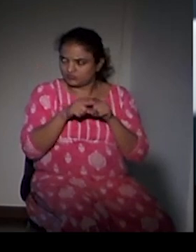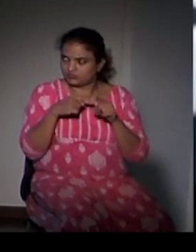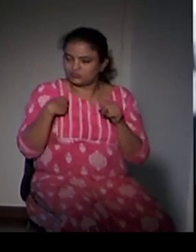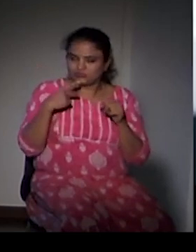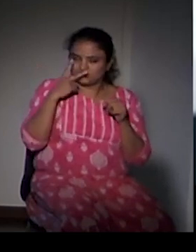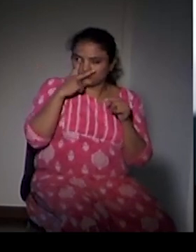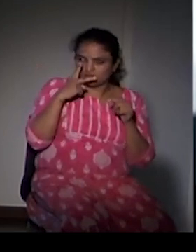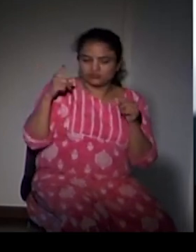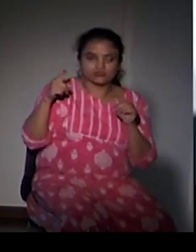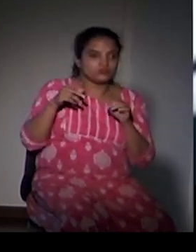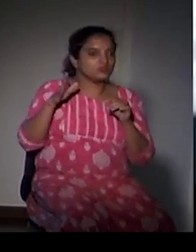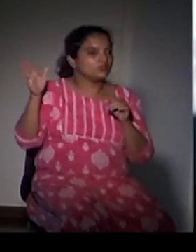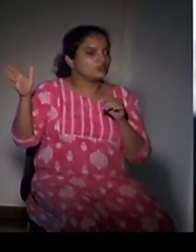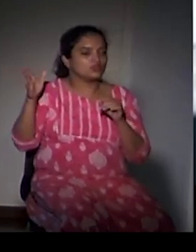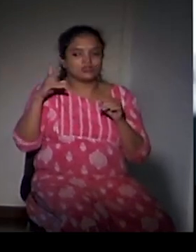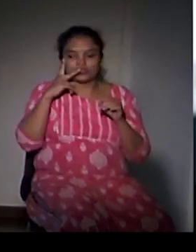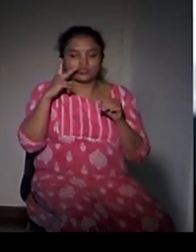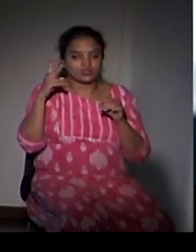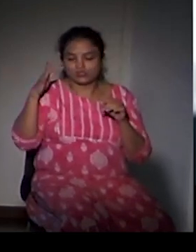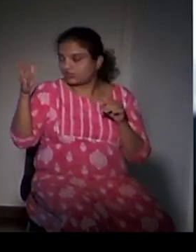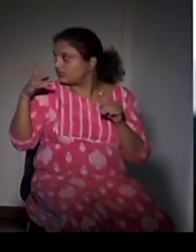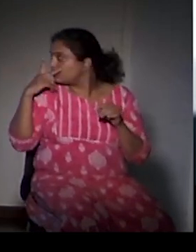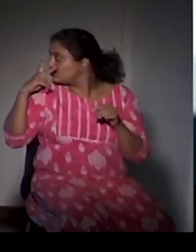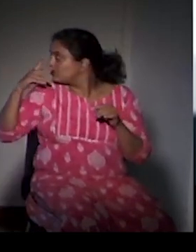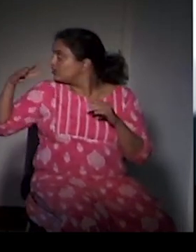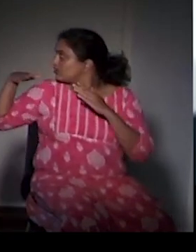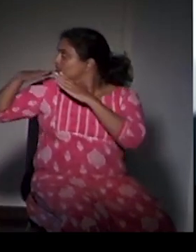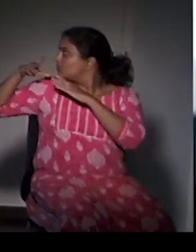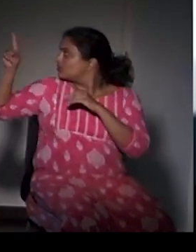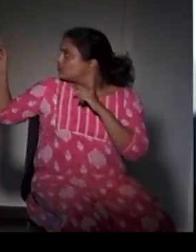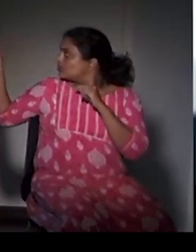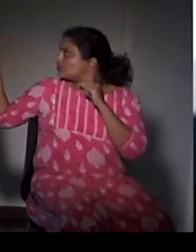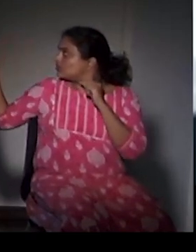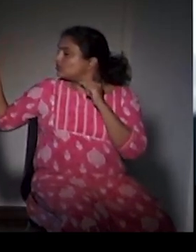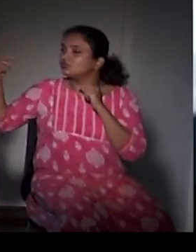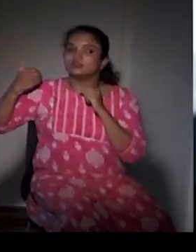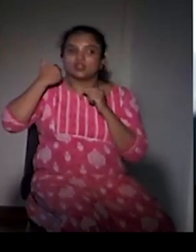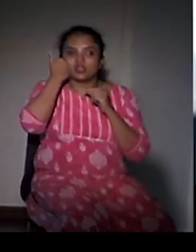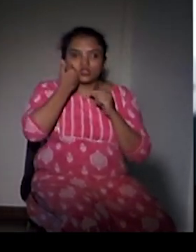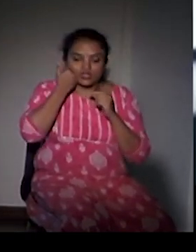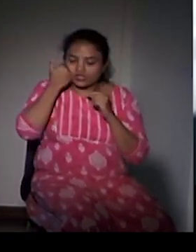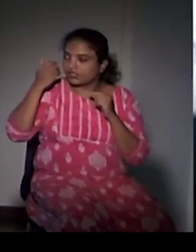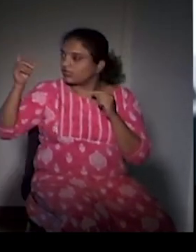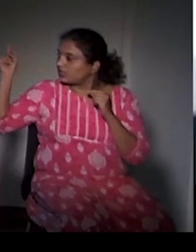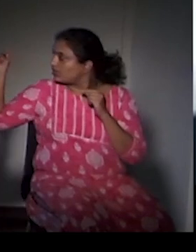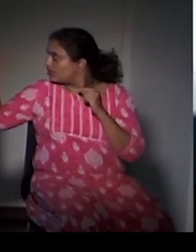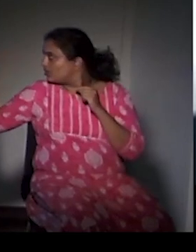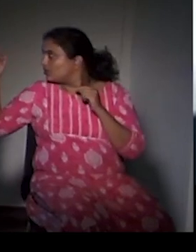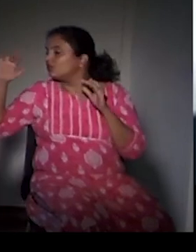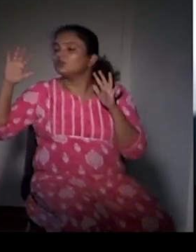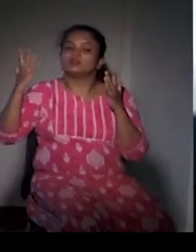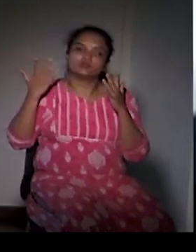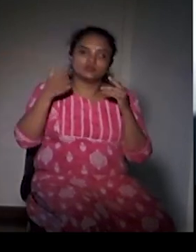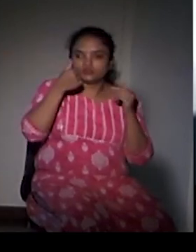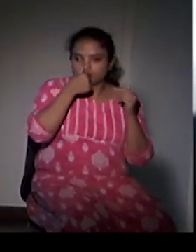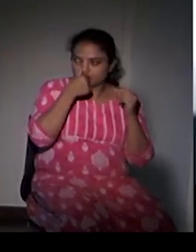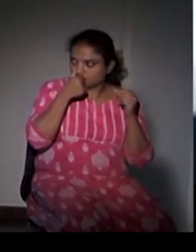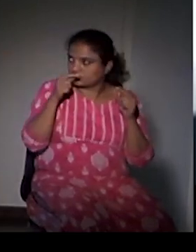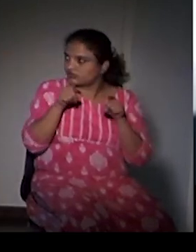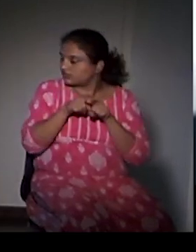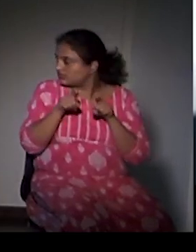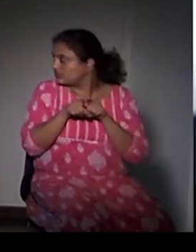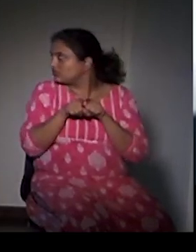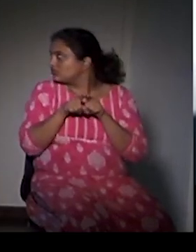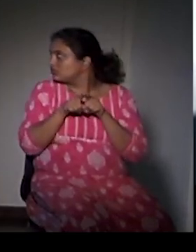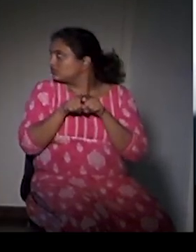there on the right, sort of ogival shaped tiles in yellow and green, decorated in the cuerda seca